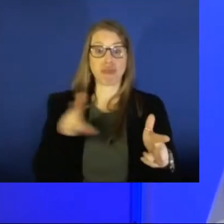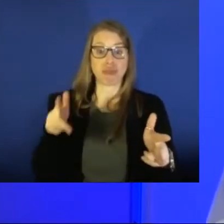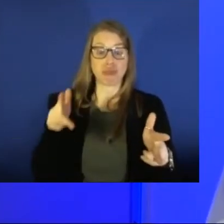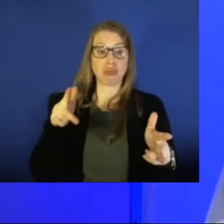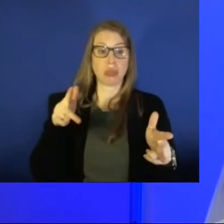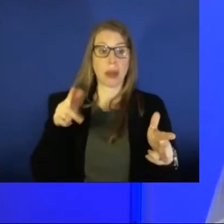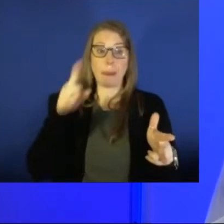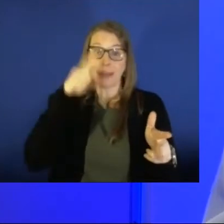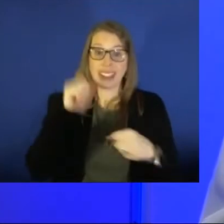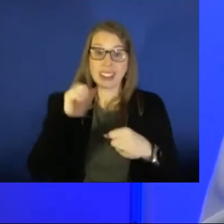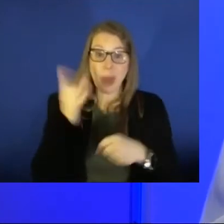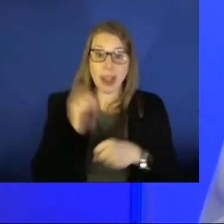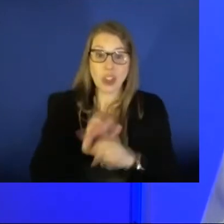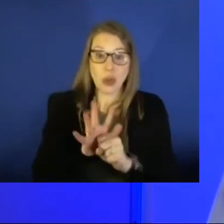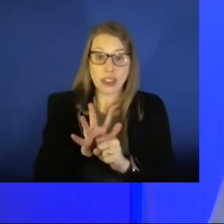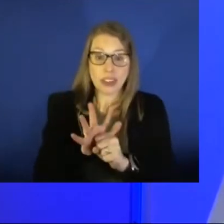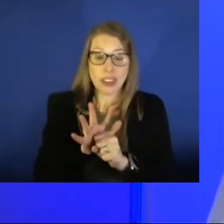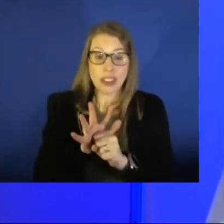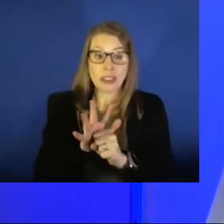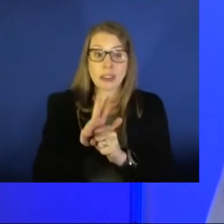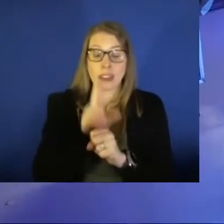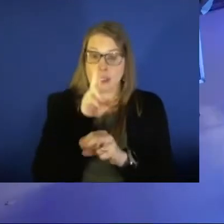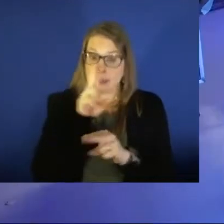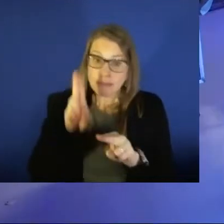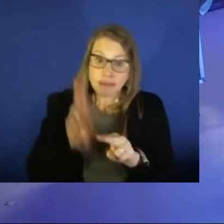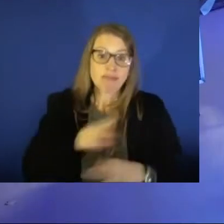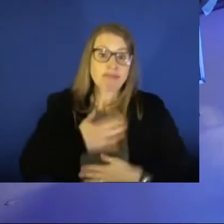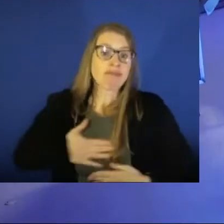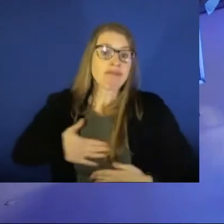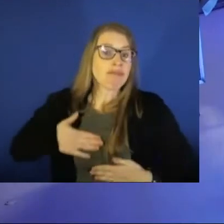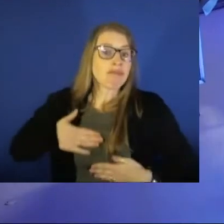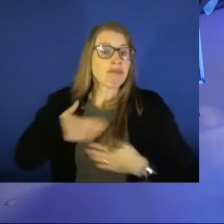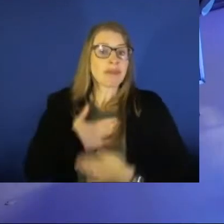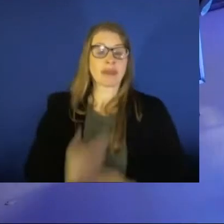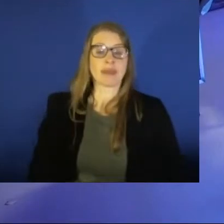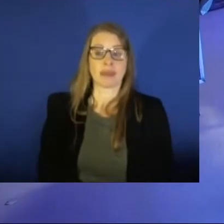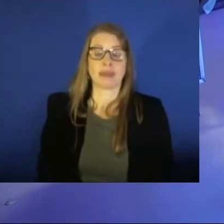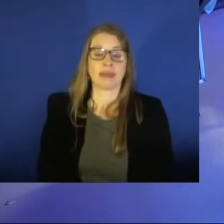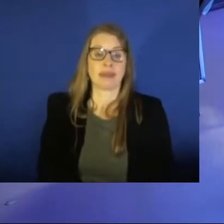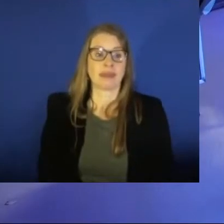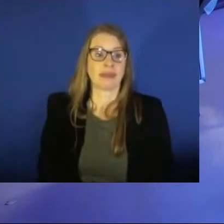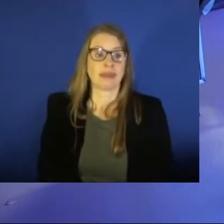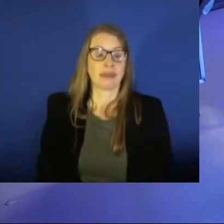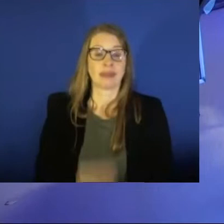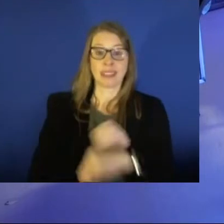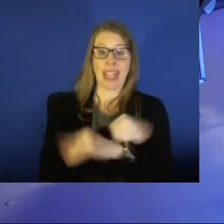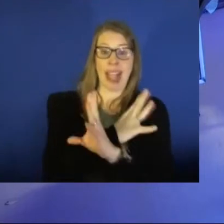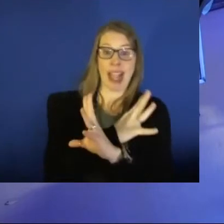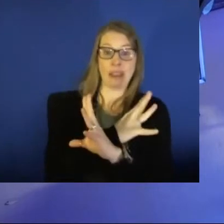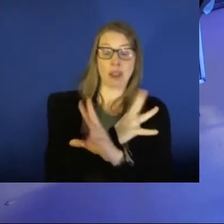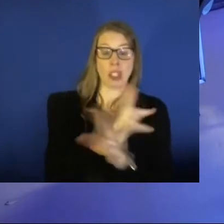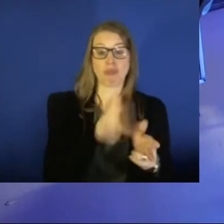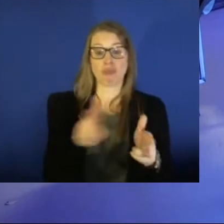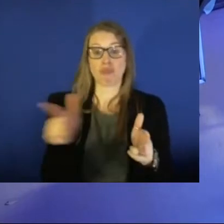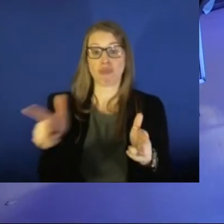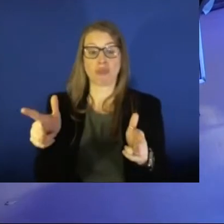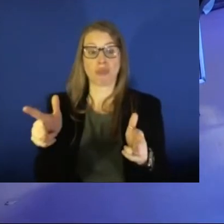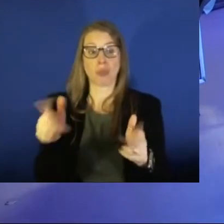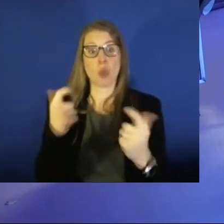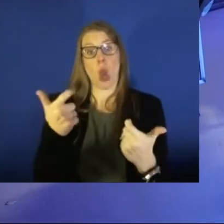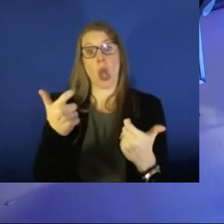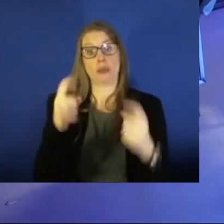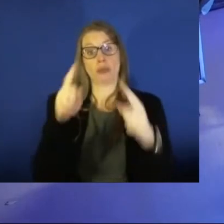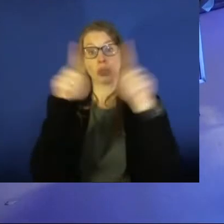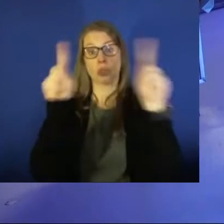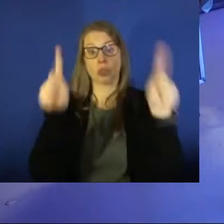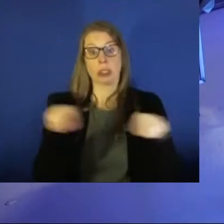COVID. And it was a hoot. Fun. It was sort of a hybrid. People come out, park in their car, watch a screen, and